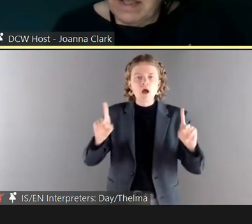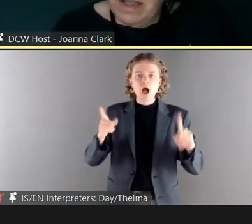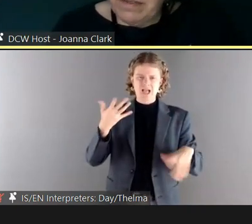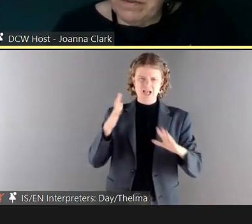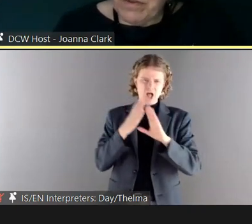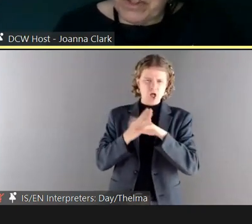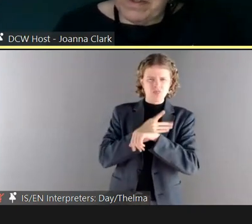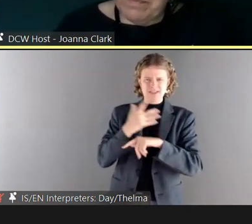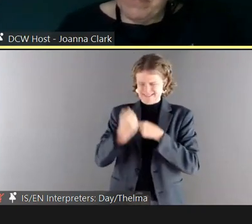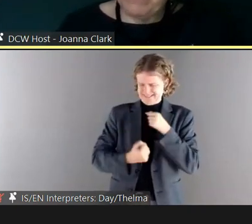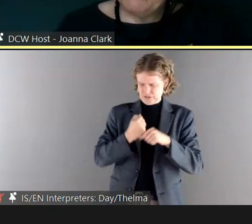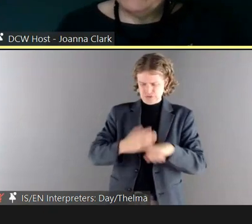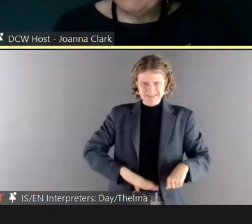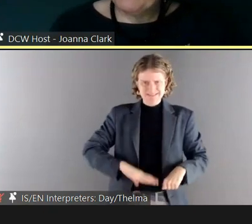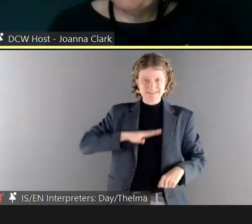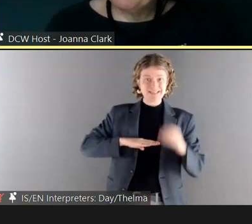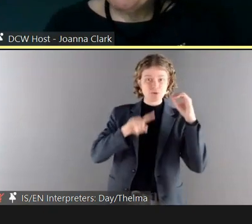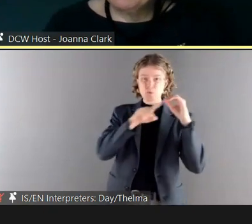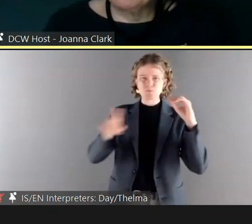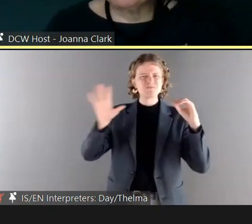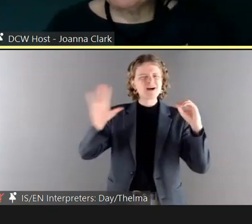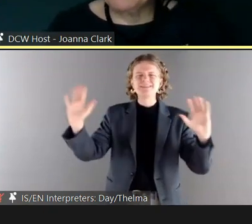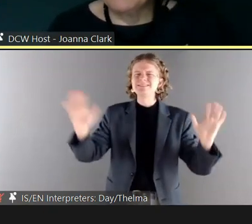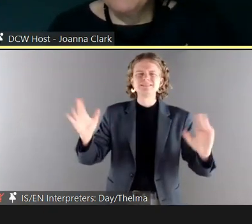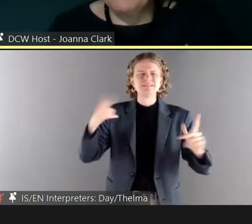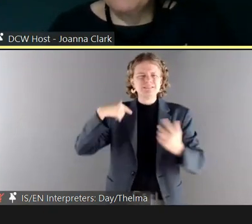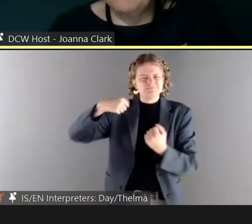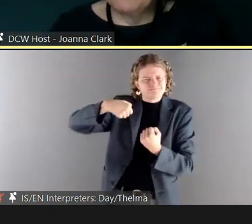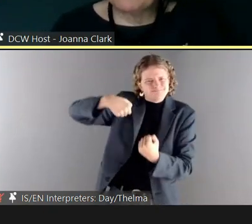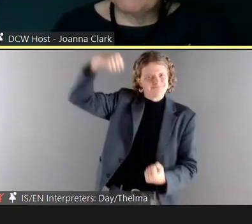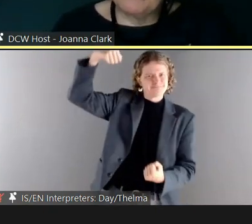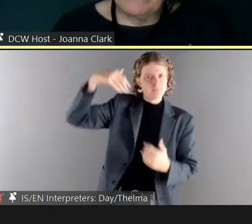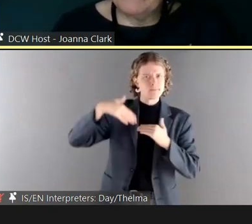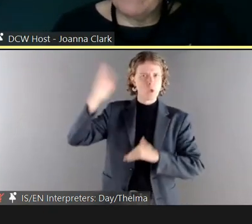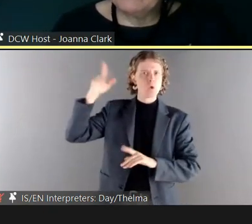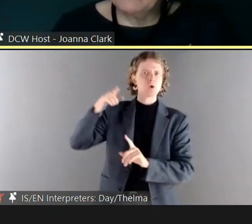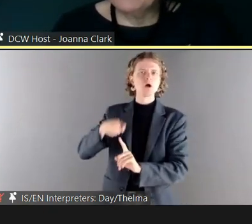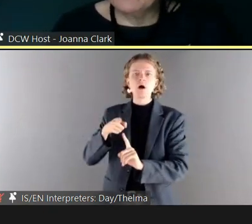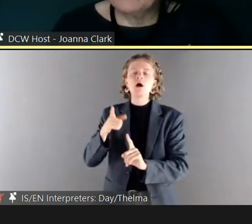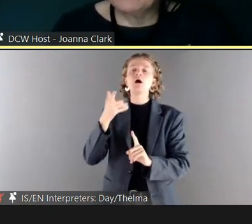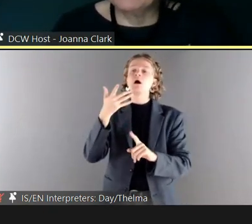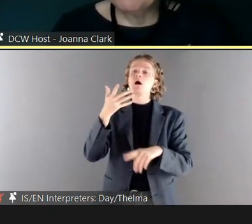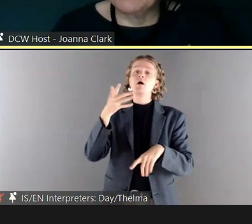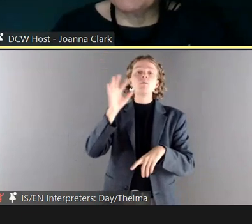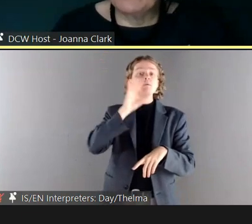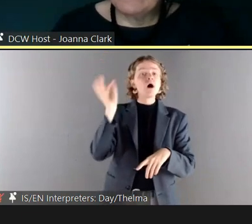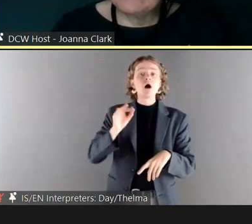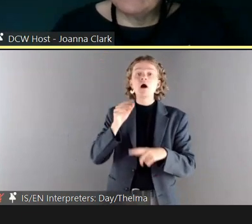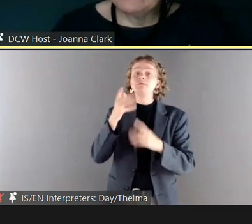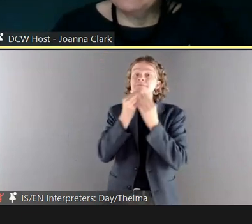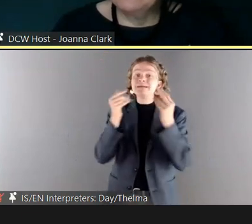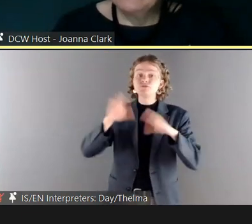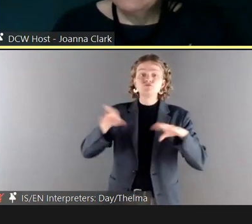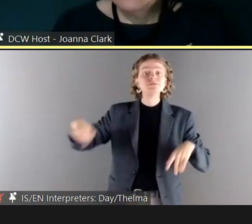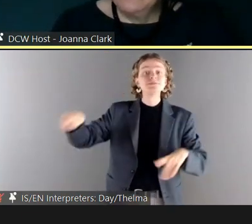because unfortunately, many of the children we work with would not have a diagnosis till much